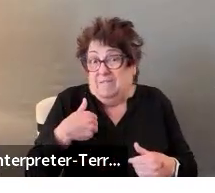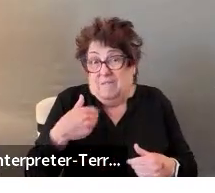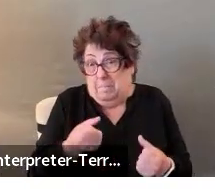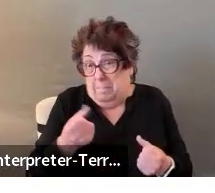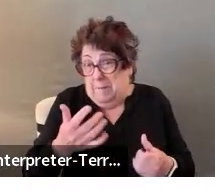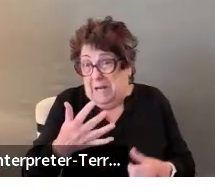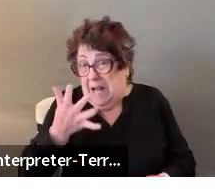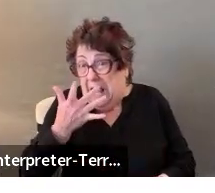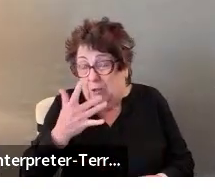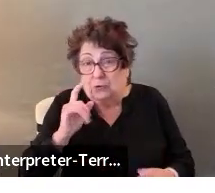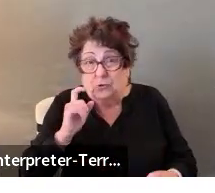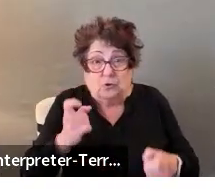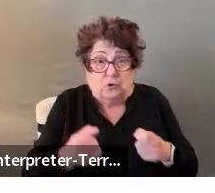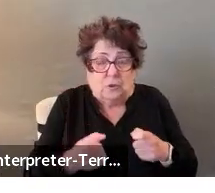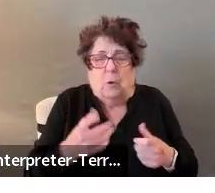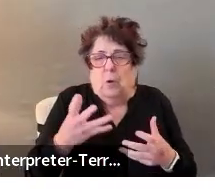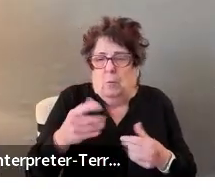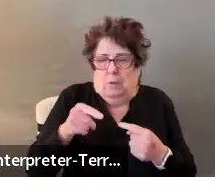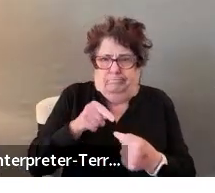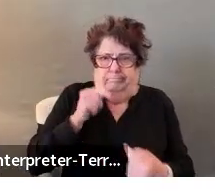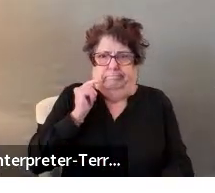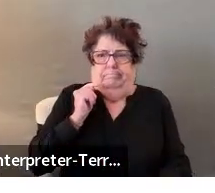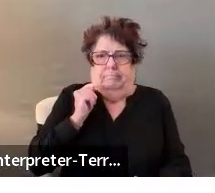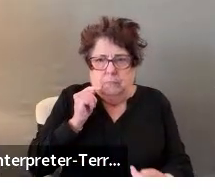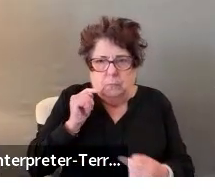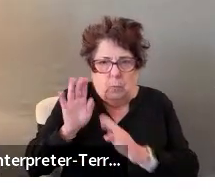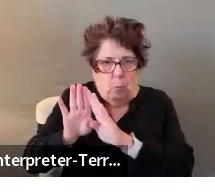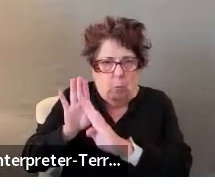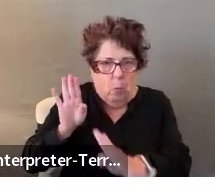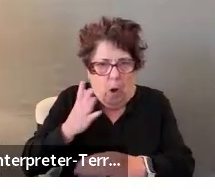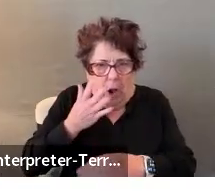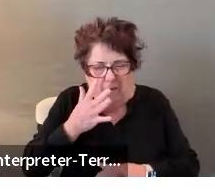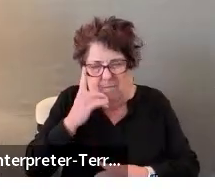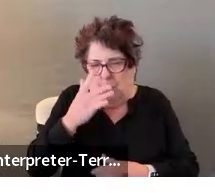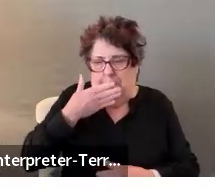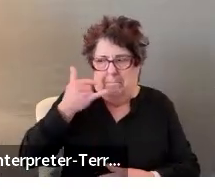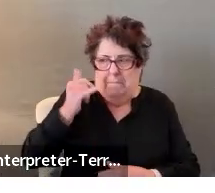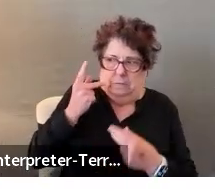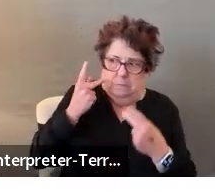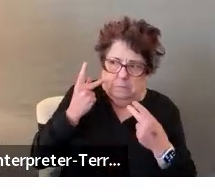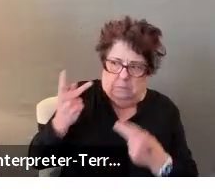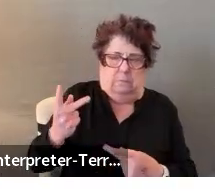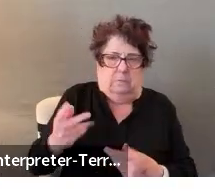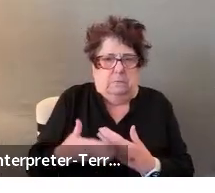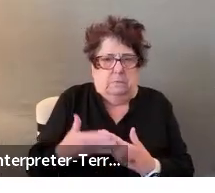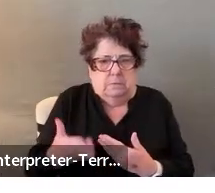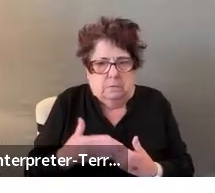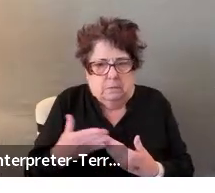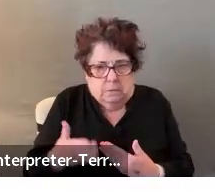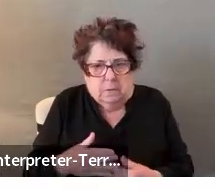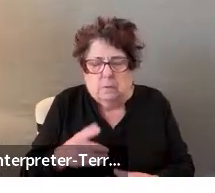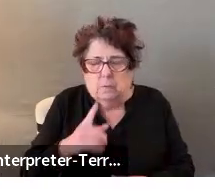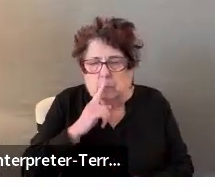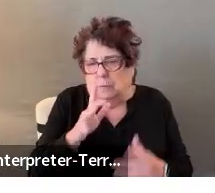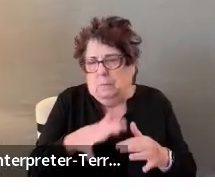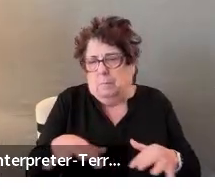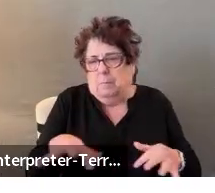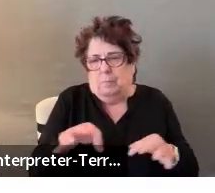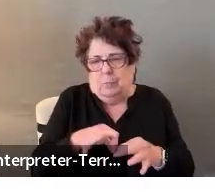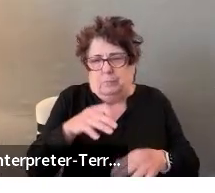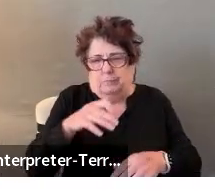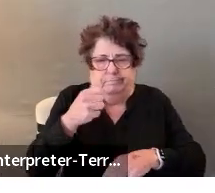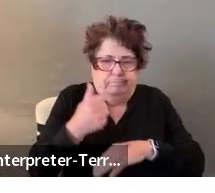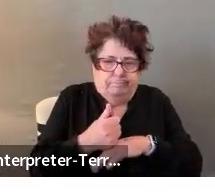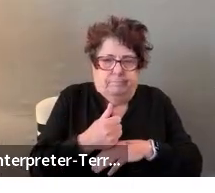contrasts with the wall color for the best visibility. It's also very important that grab bars are installed professionally, since they